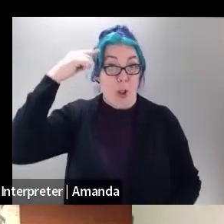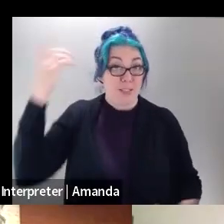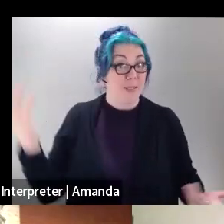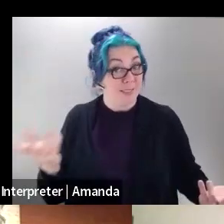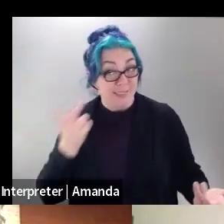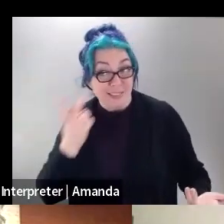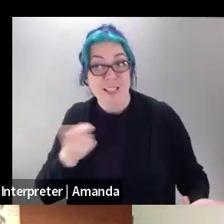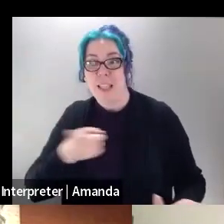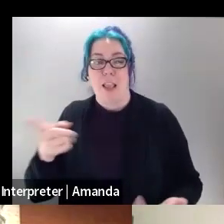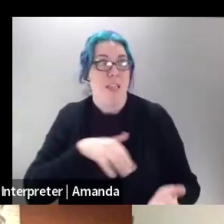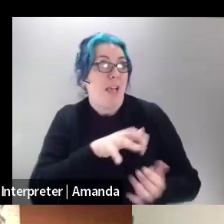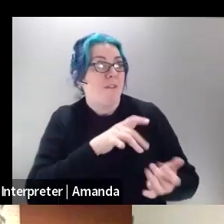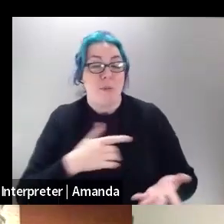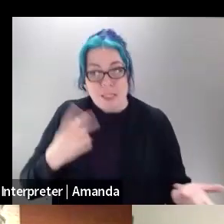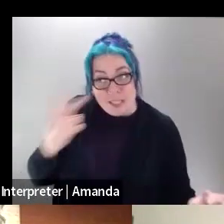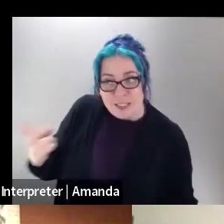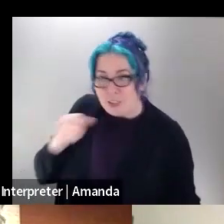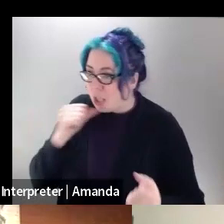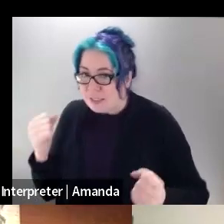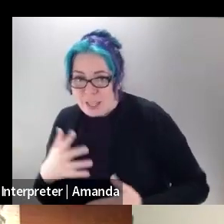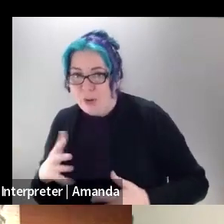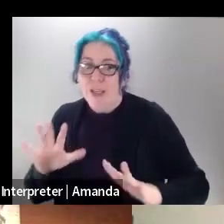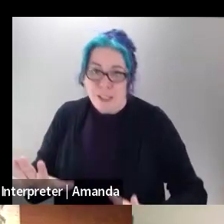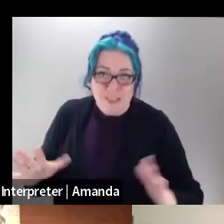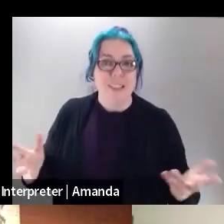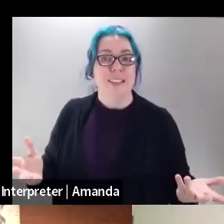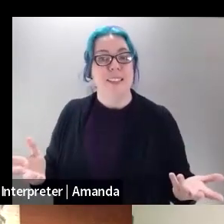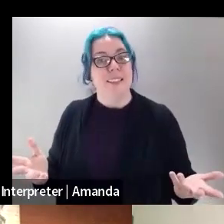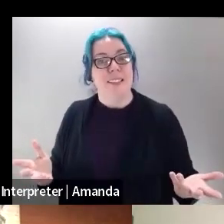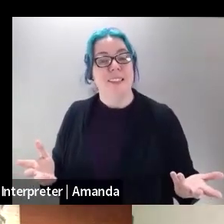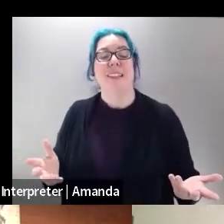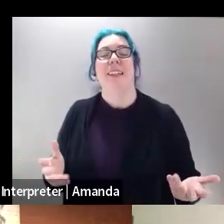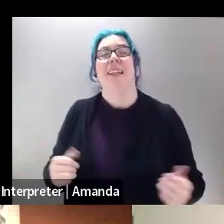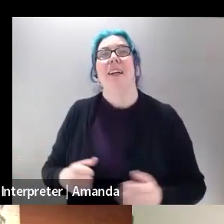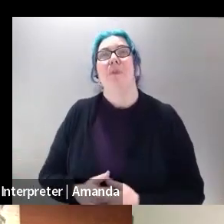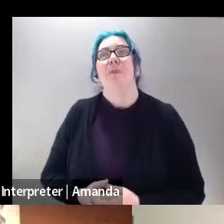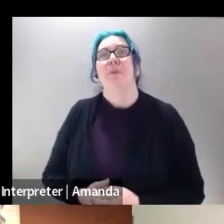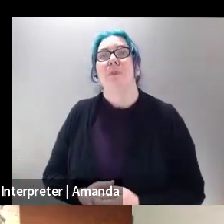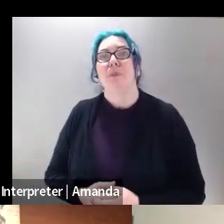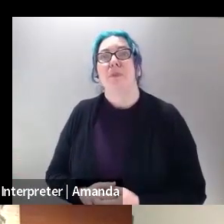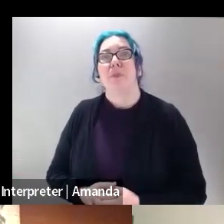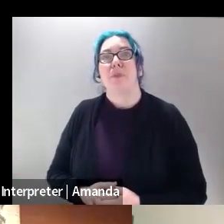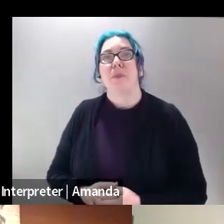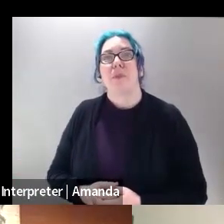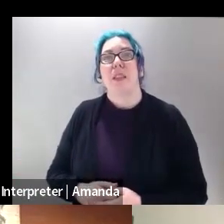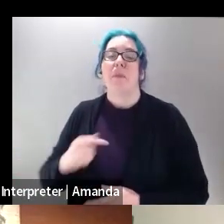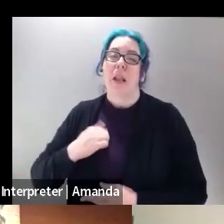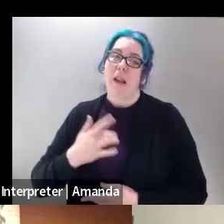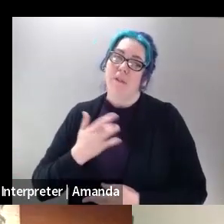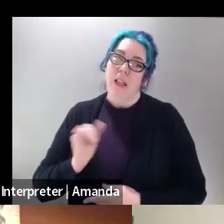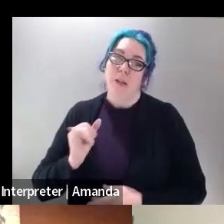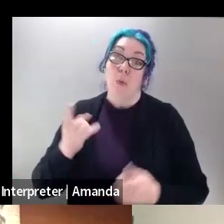not scary. But I think that often I find, if anything, there's a relief in